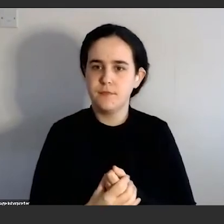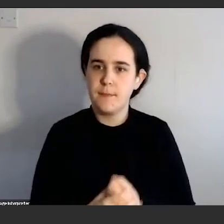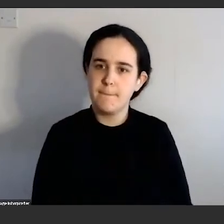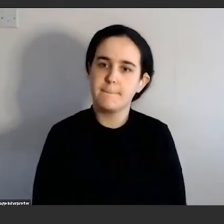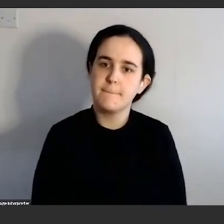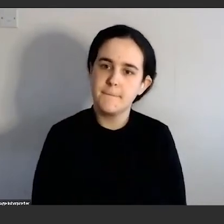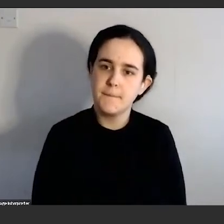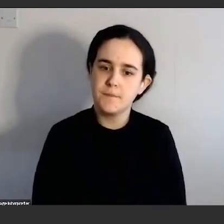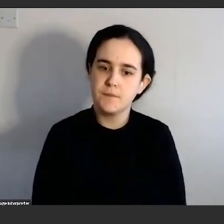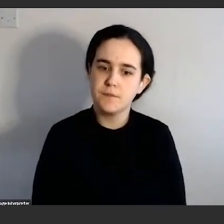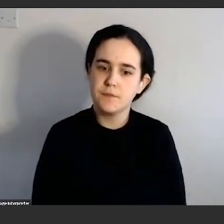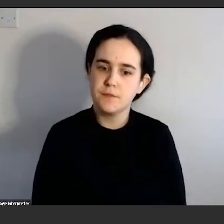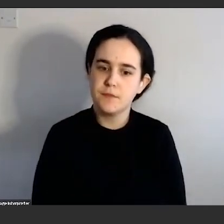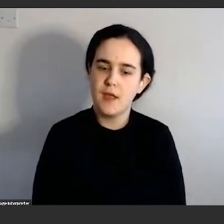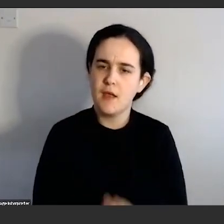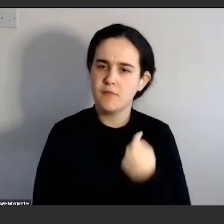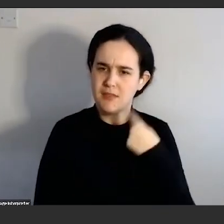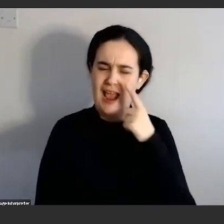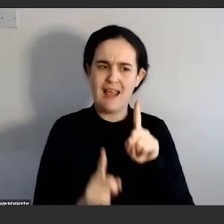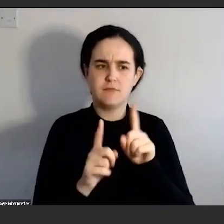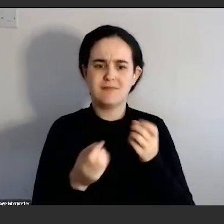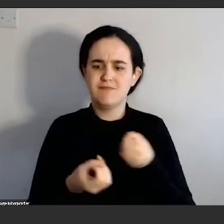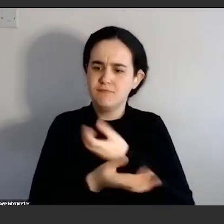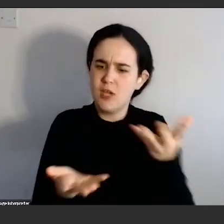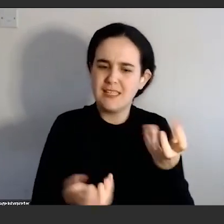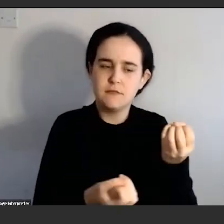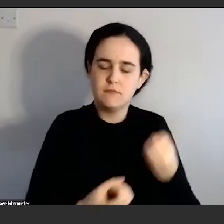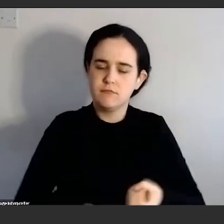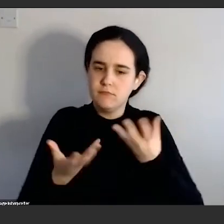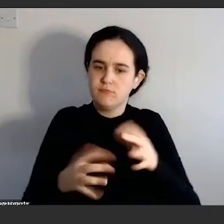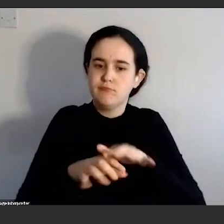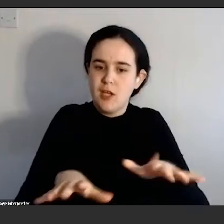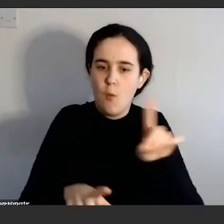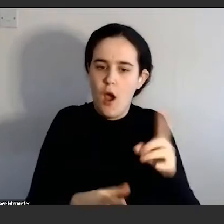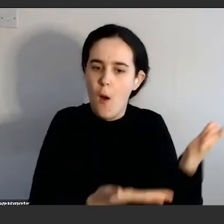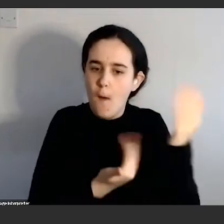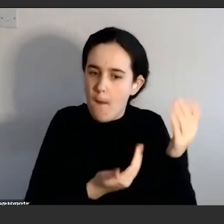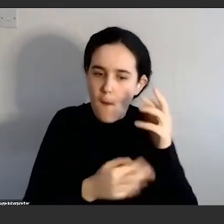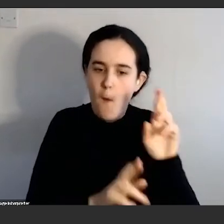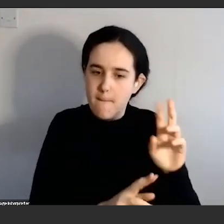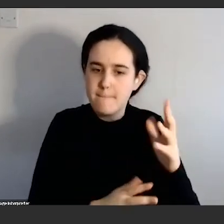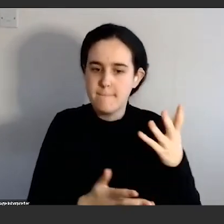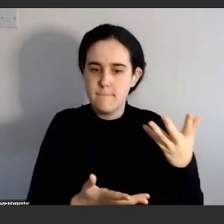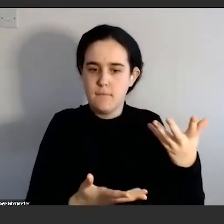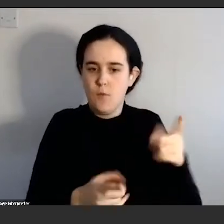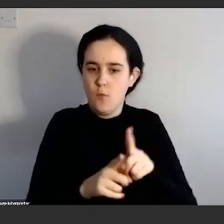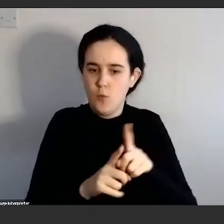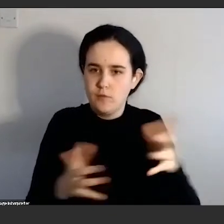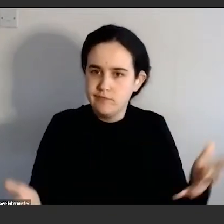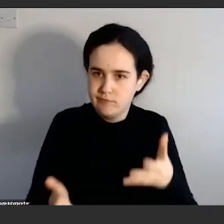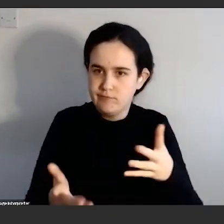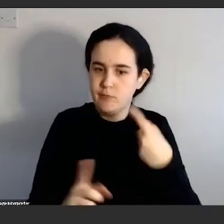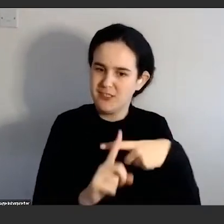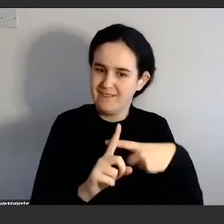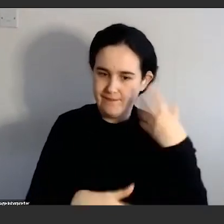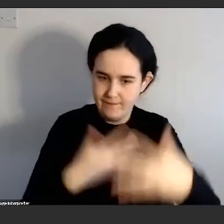over everything that could stand in your way and just dream. On the other hand, she does enjoy her job as an artist and